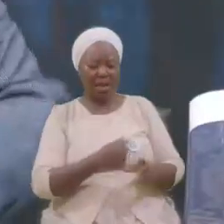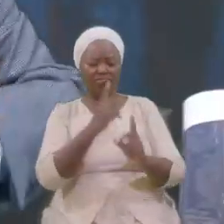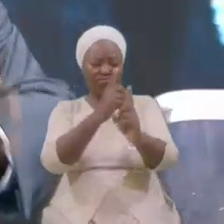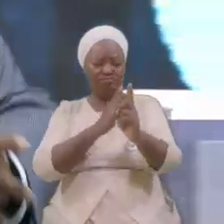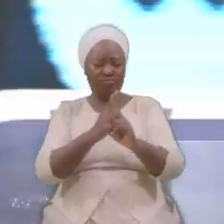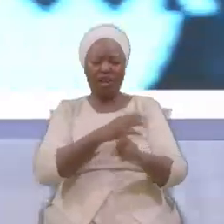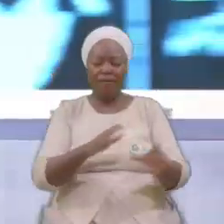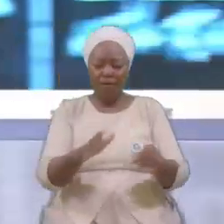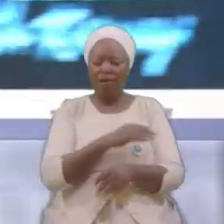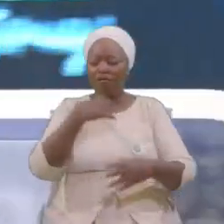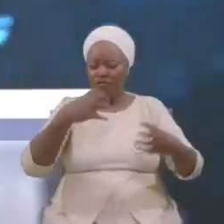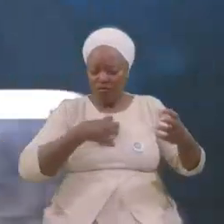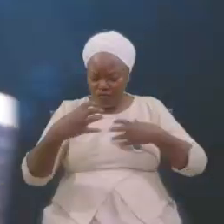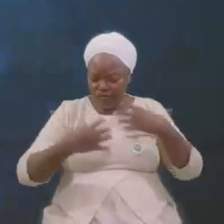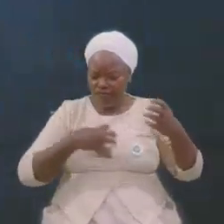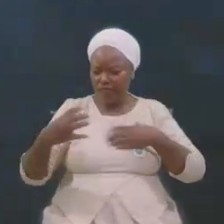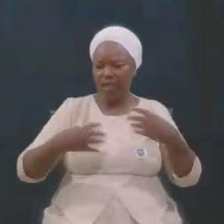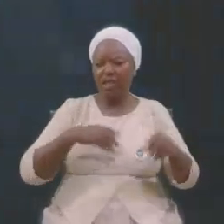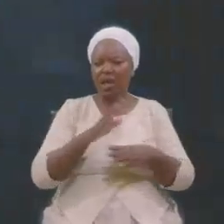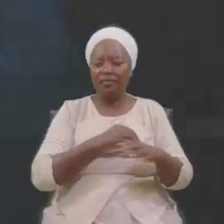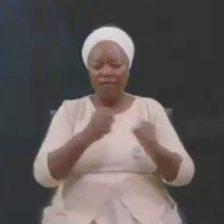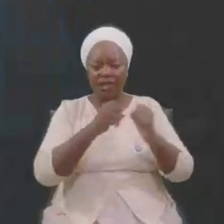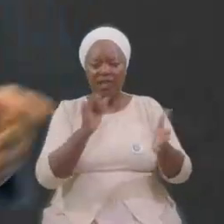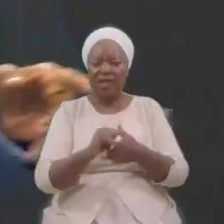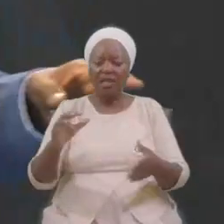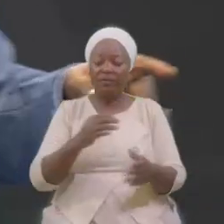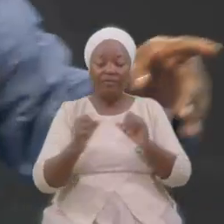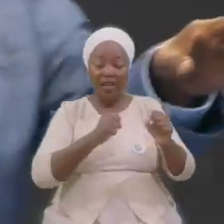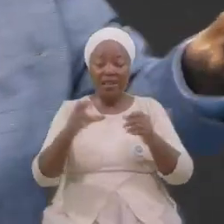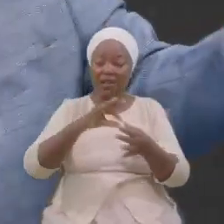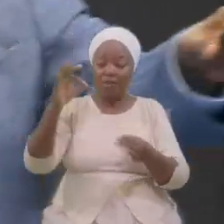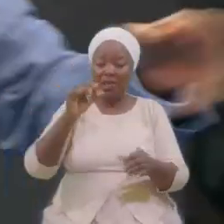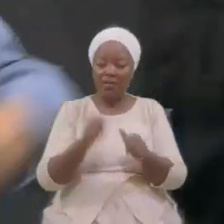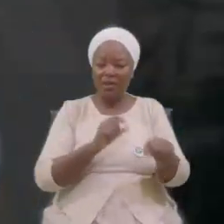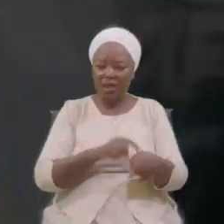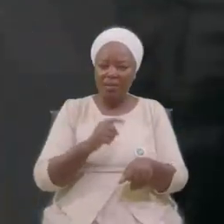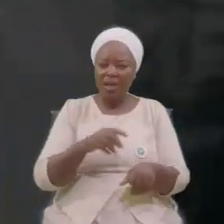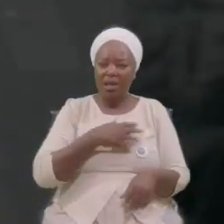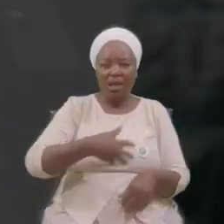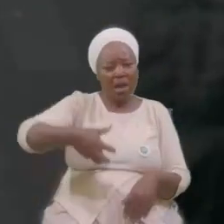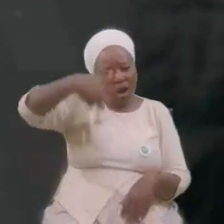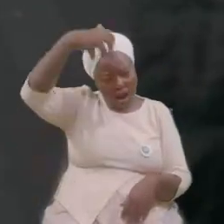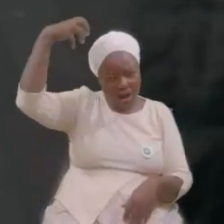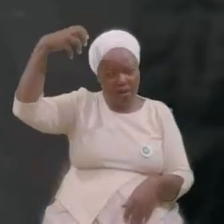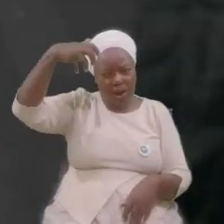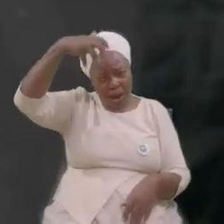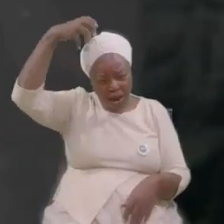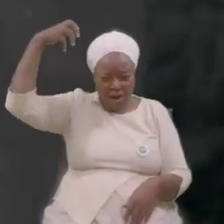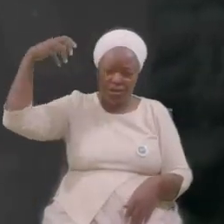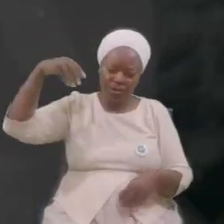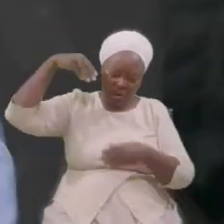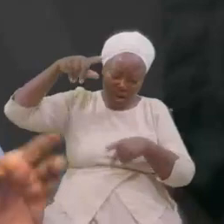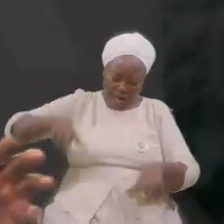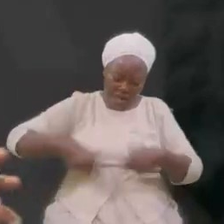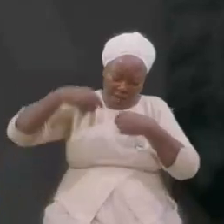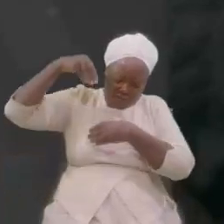is full of that fighting spirit. The lion, running lion, still dwells on the inside of